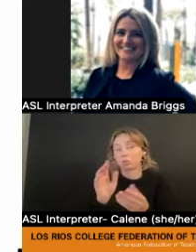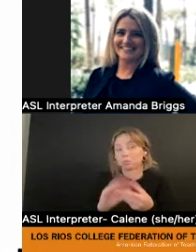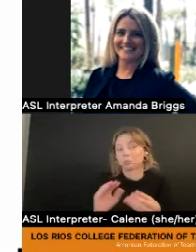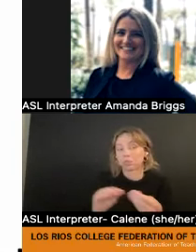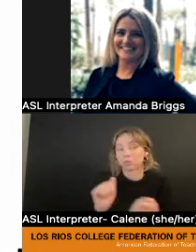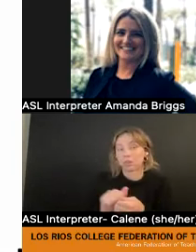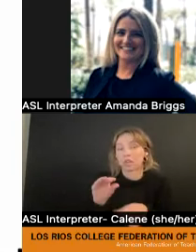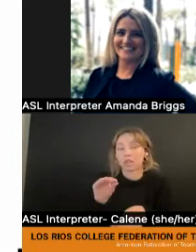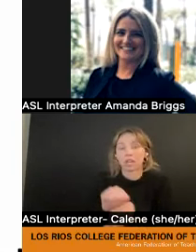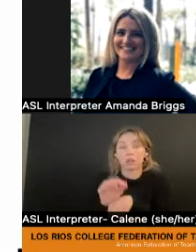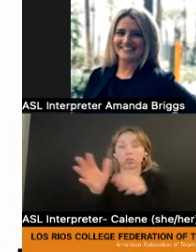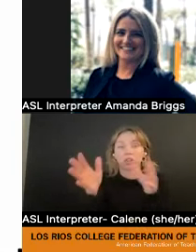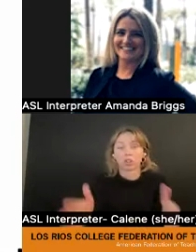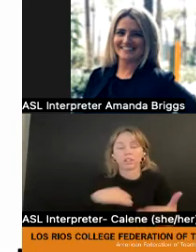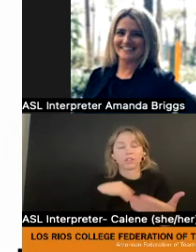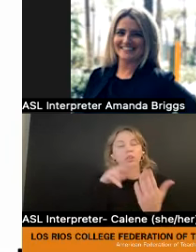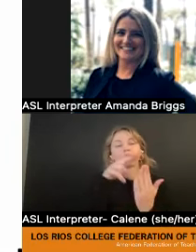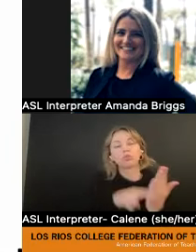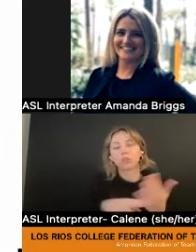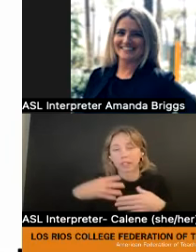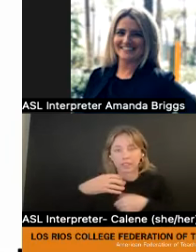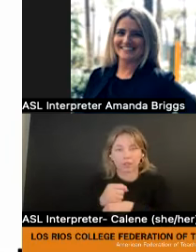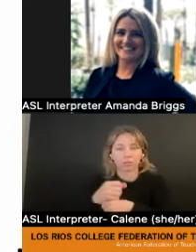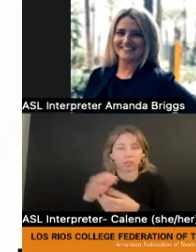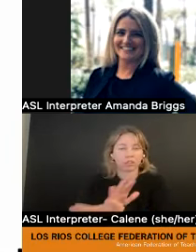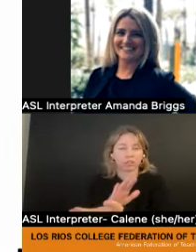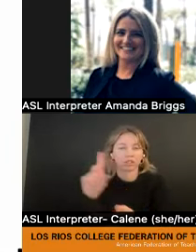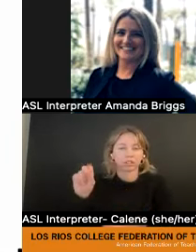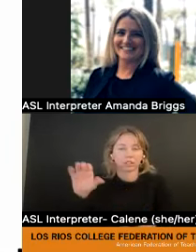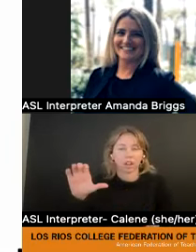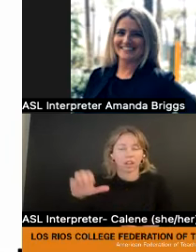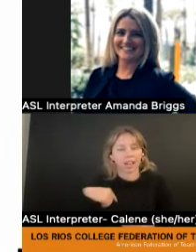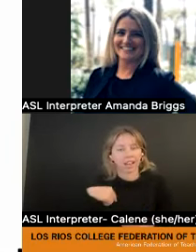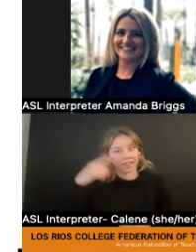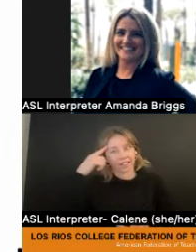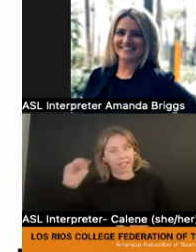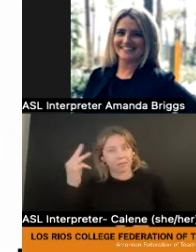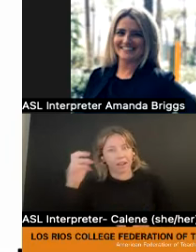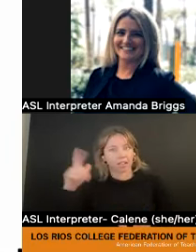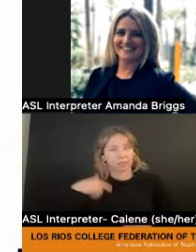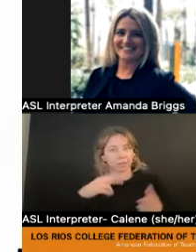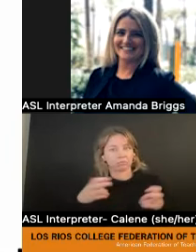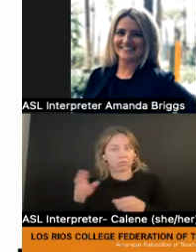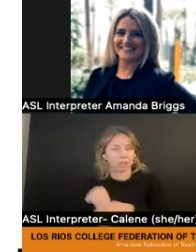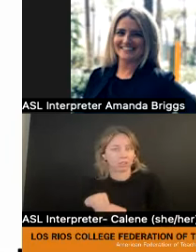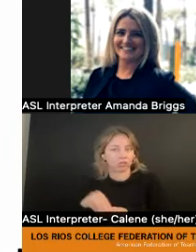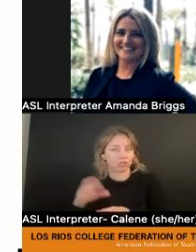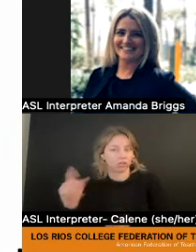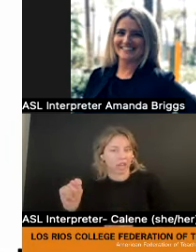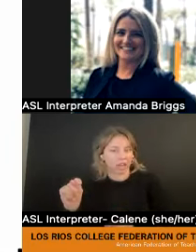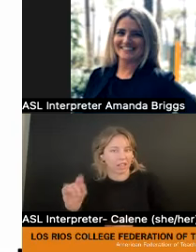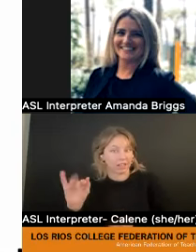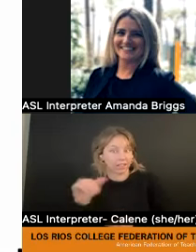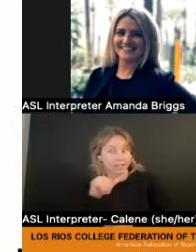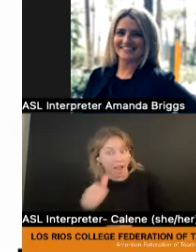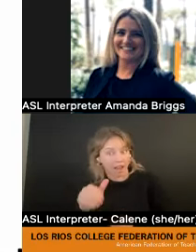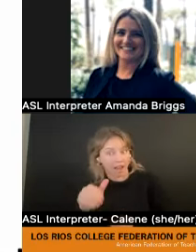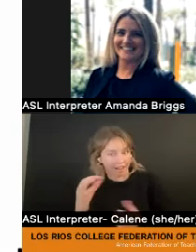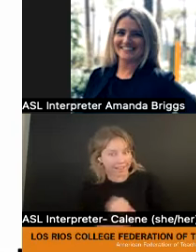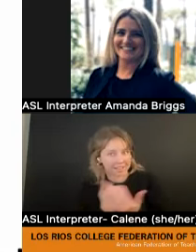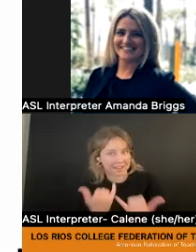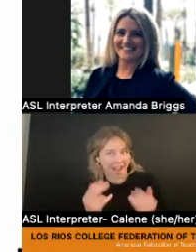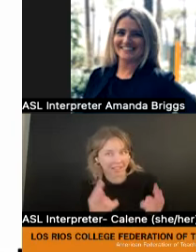read the summary document, which I believe Michael's been putting into the chat, or if not, he can do it right now, there are a lot of restrictions related